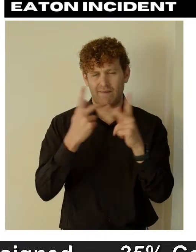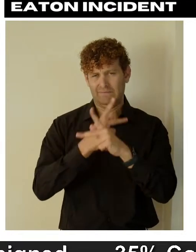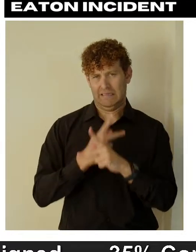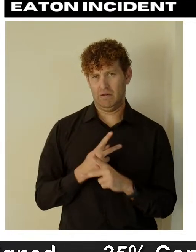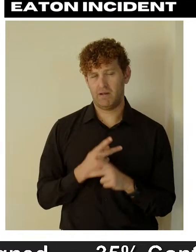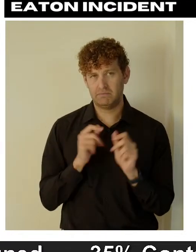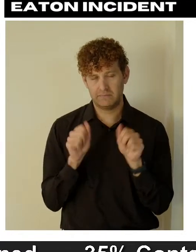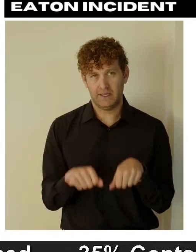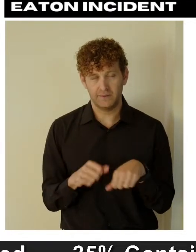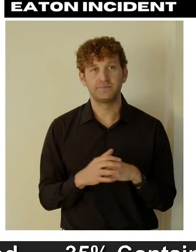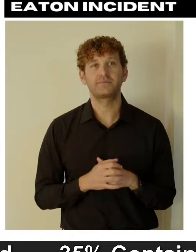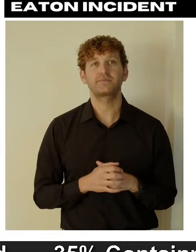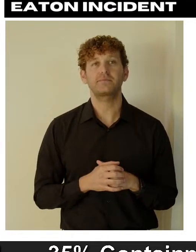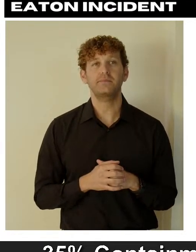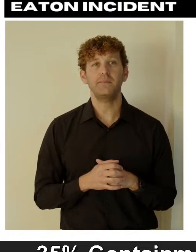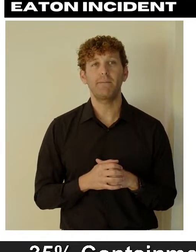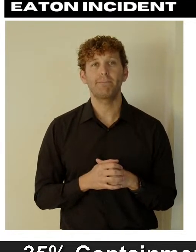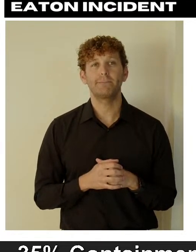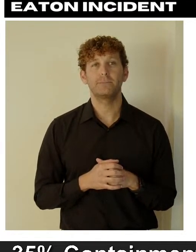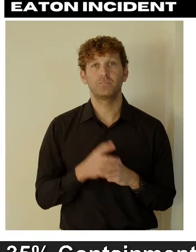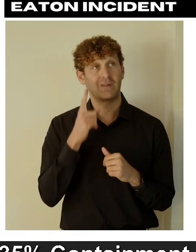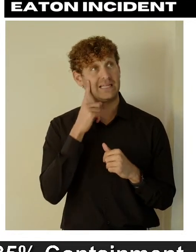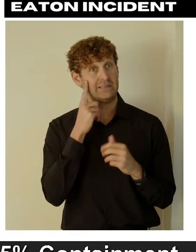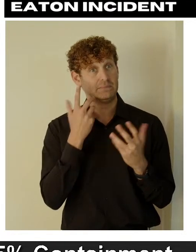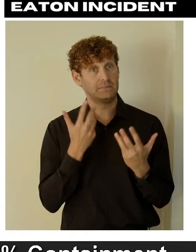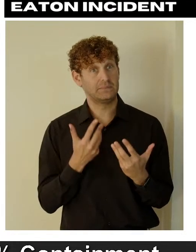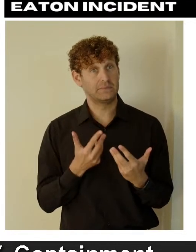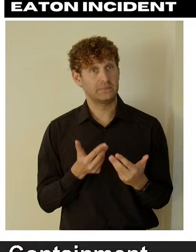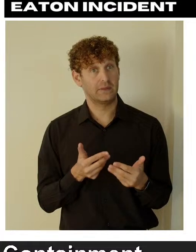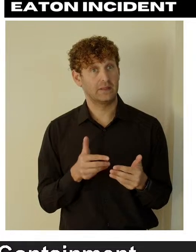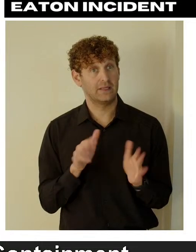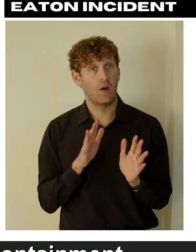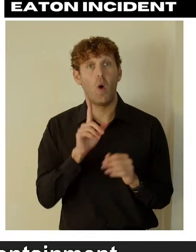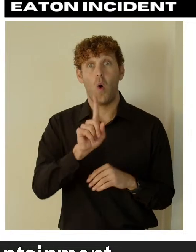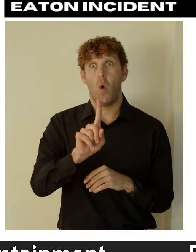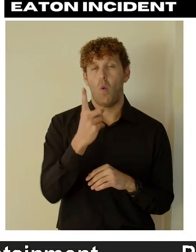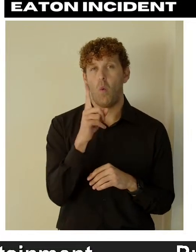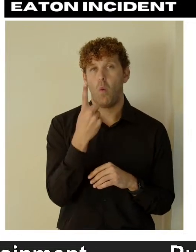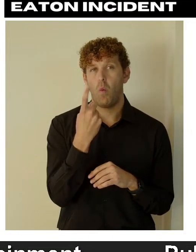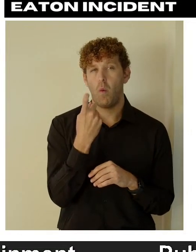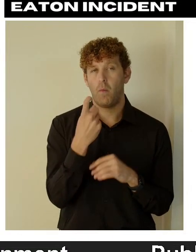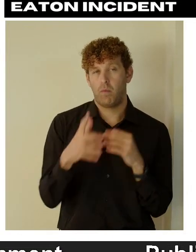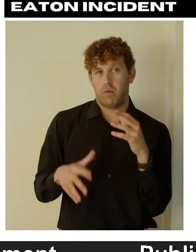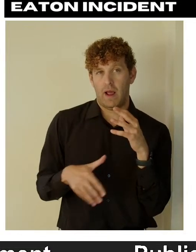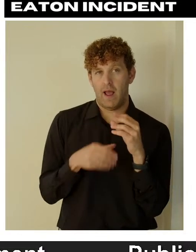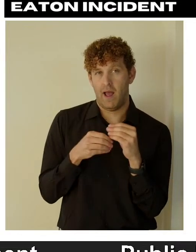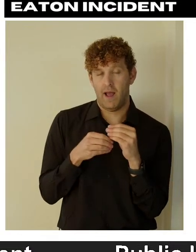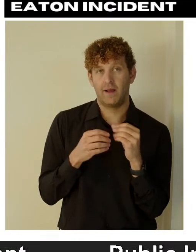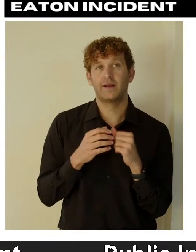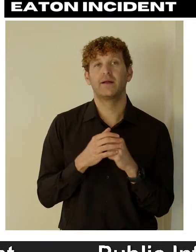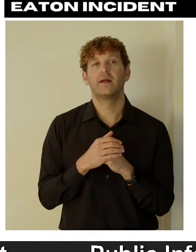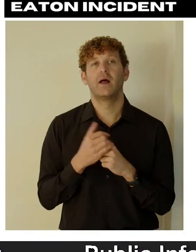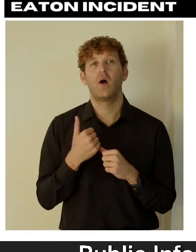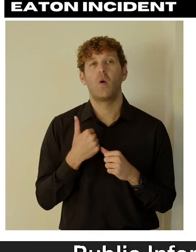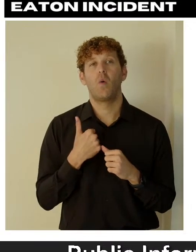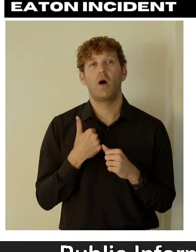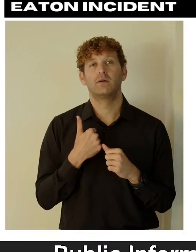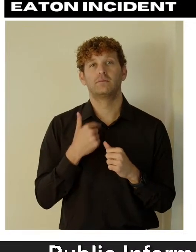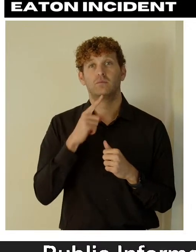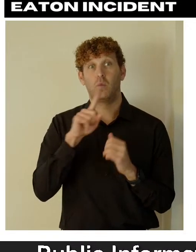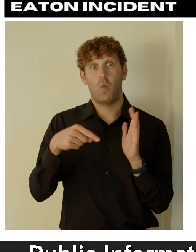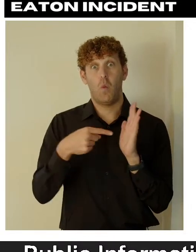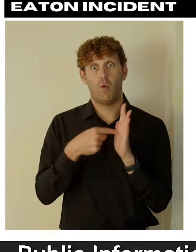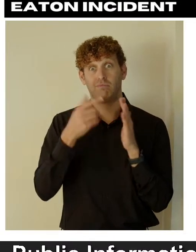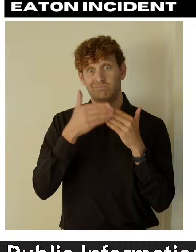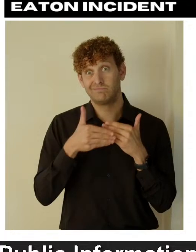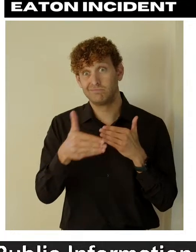with that, I think I'll leave it. Actually, I will mention the other role we're going to have moving forward here in the near future